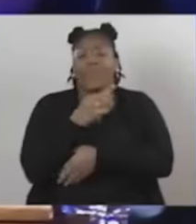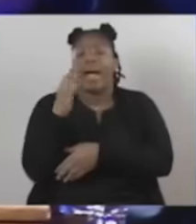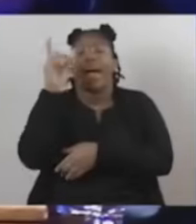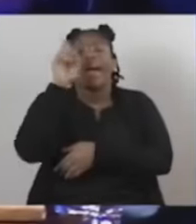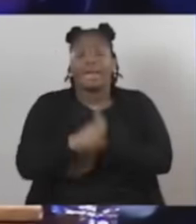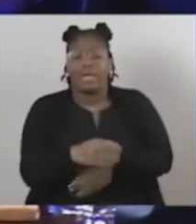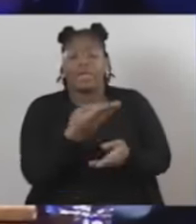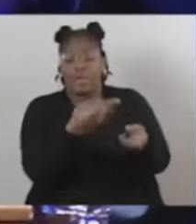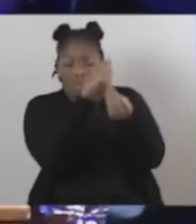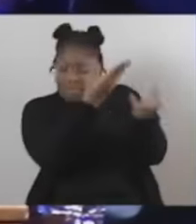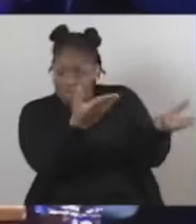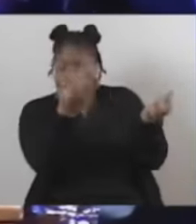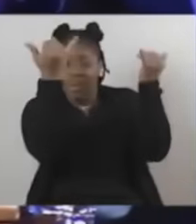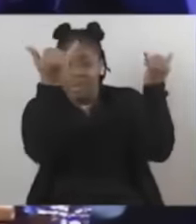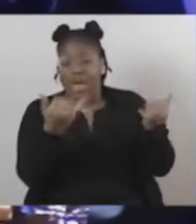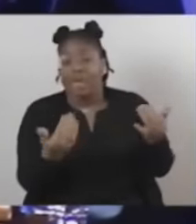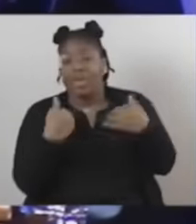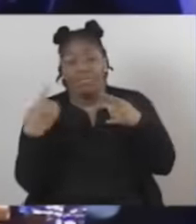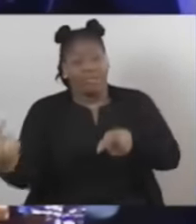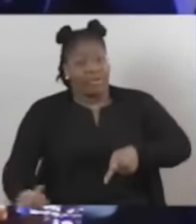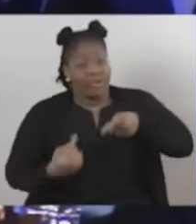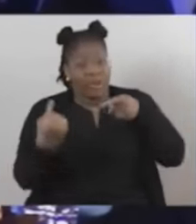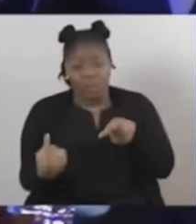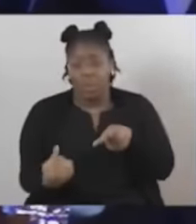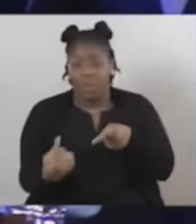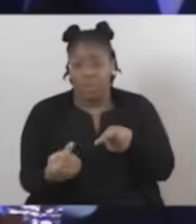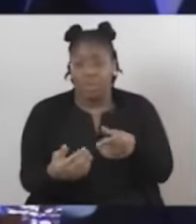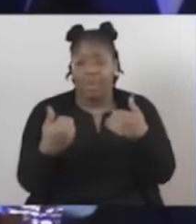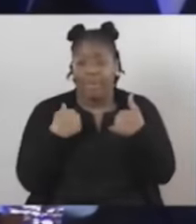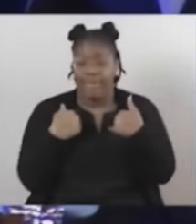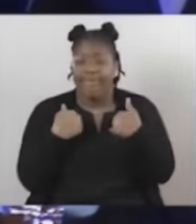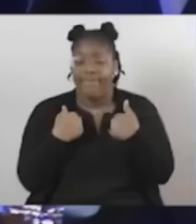I need to make you aware of this now. You got some hanging threads, bruh,